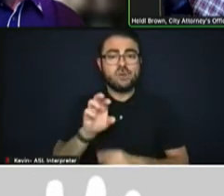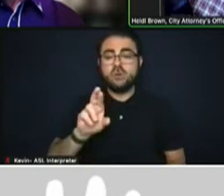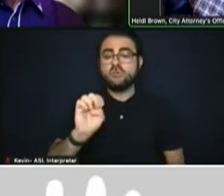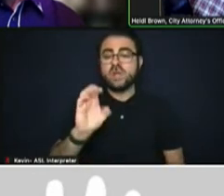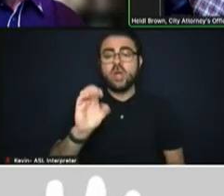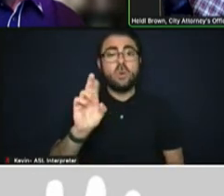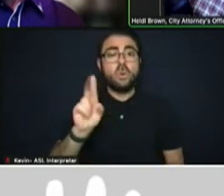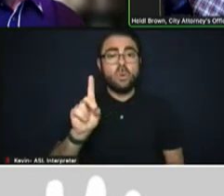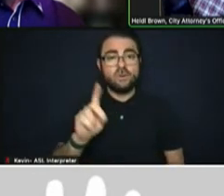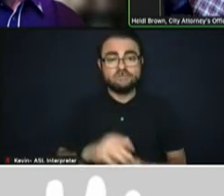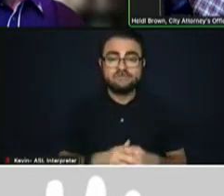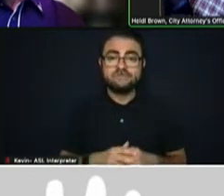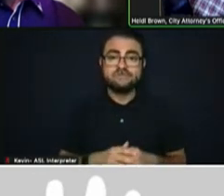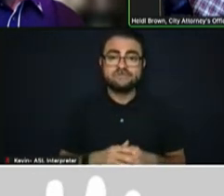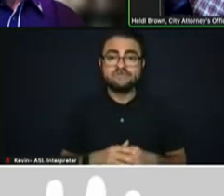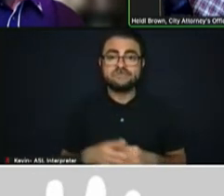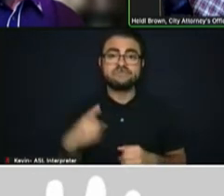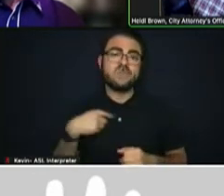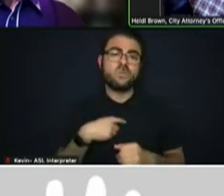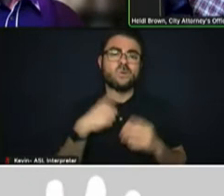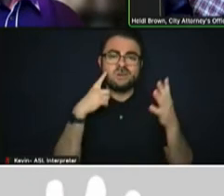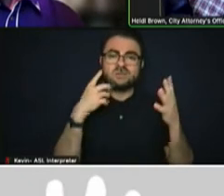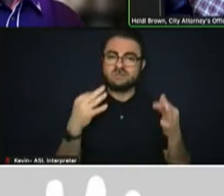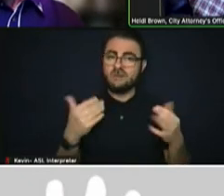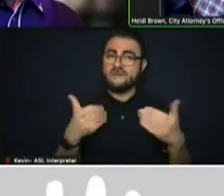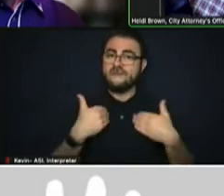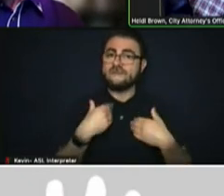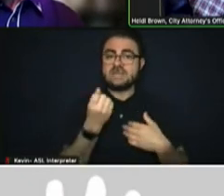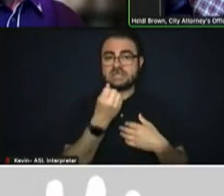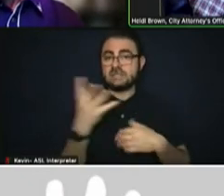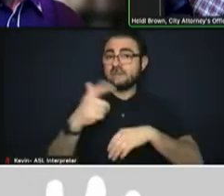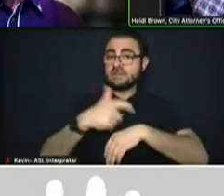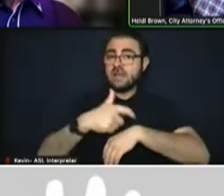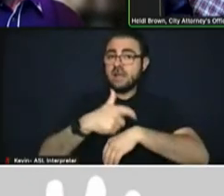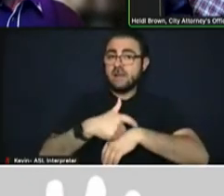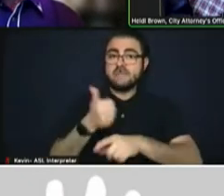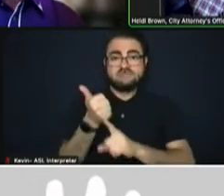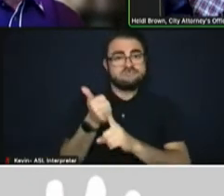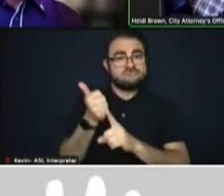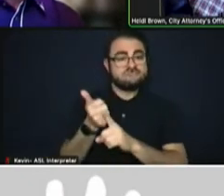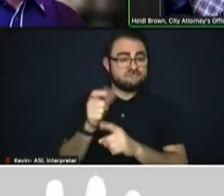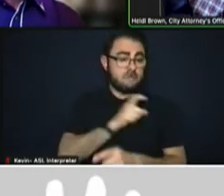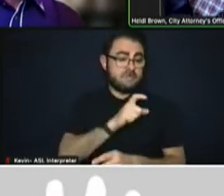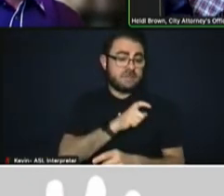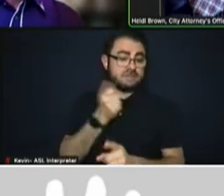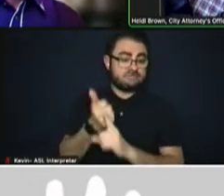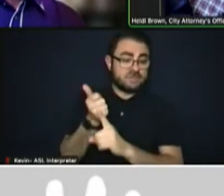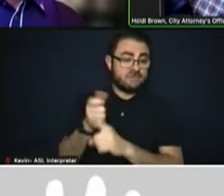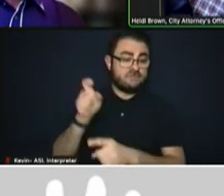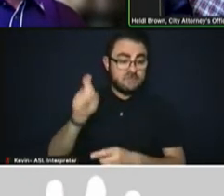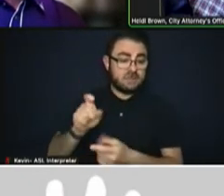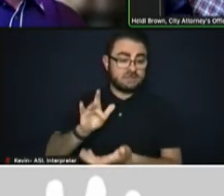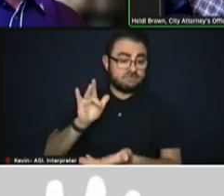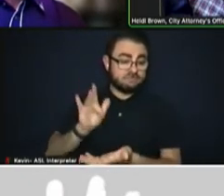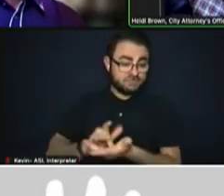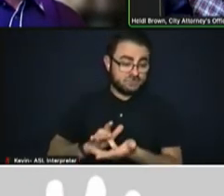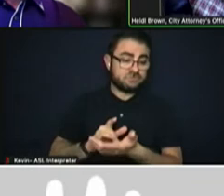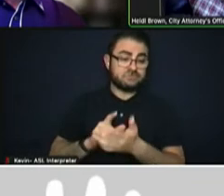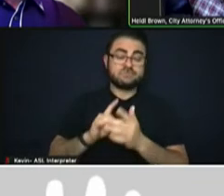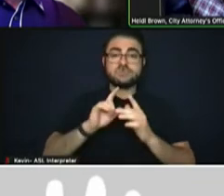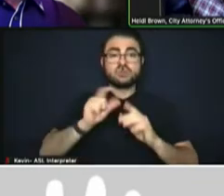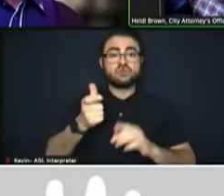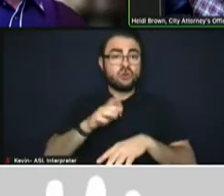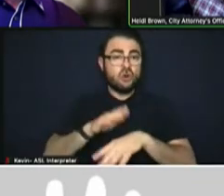are various times when they will have to be manually activated, but there's also times that for these particular